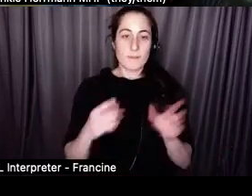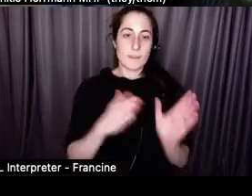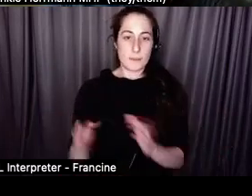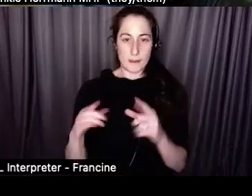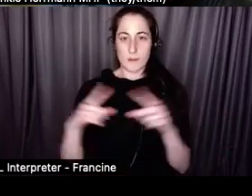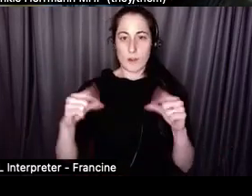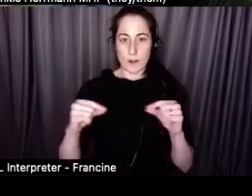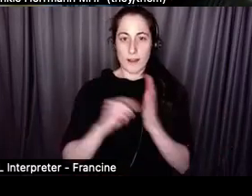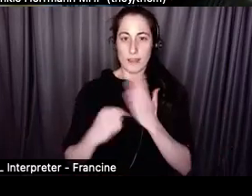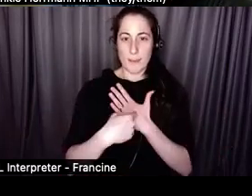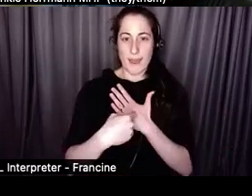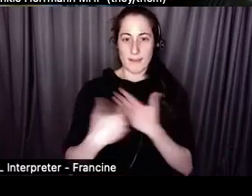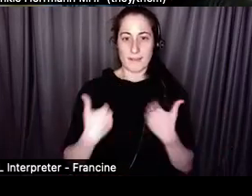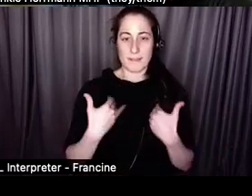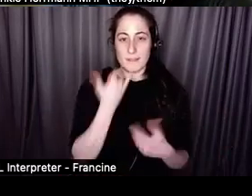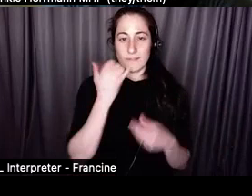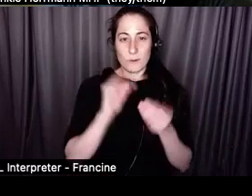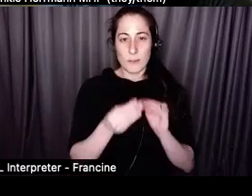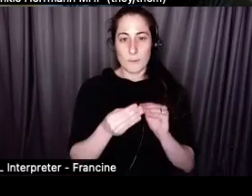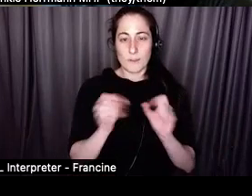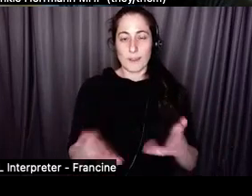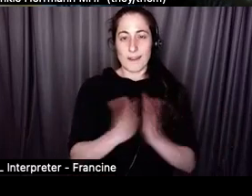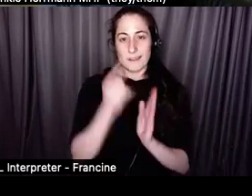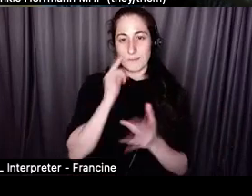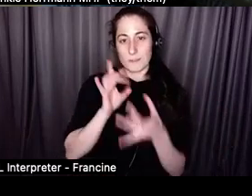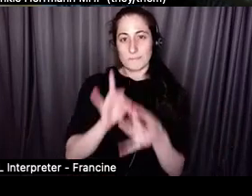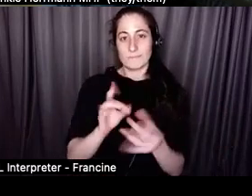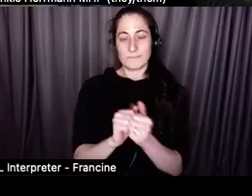connected with a HARP care coordinator or a HARP recovery coordinator.